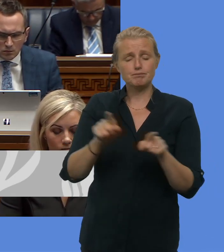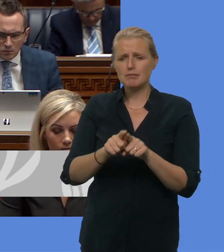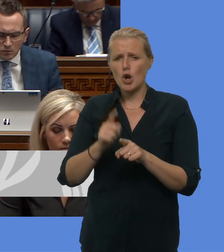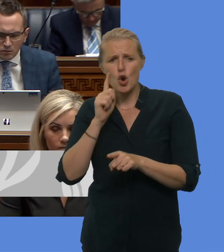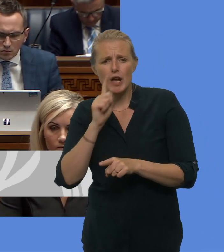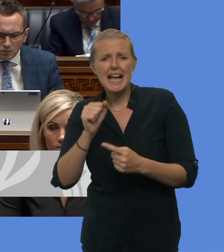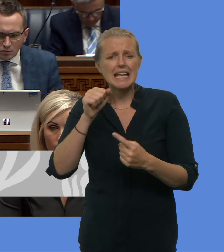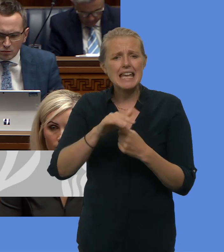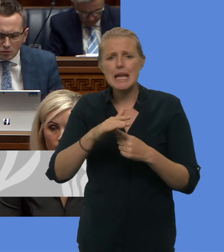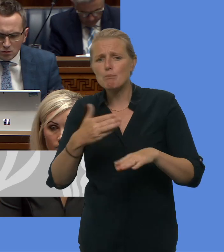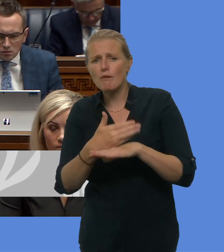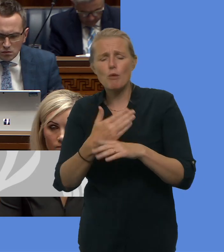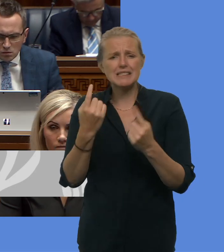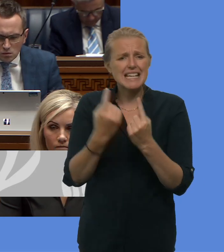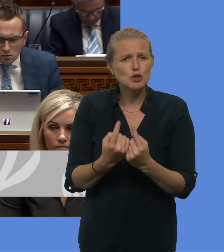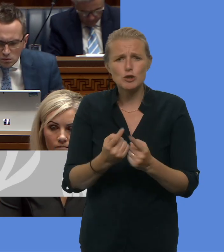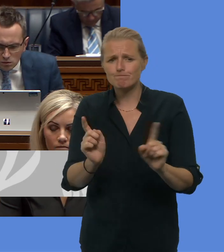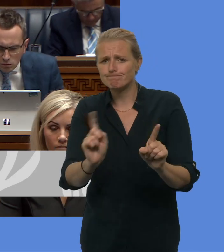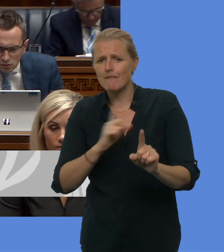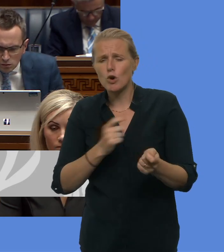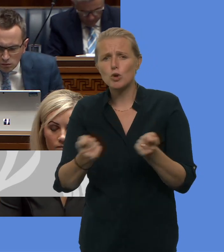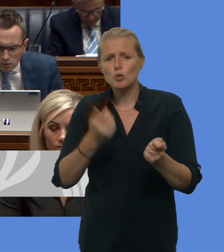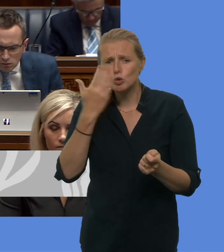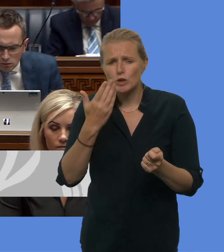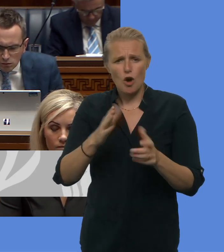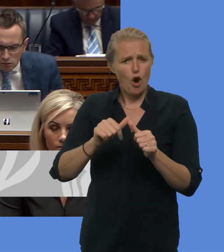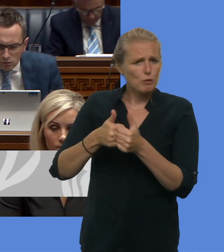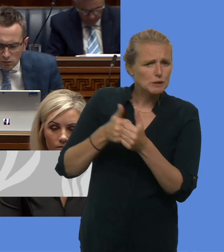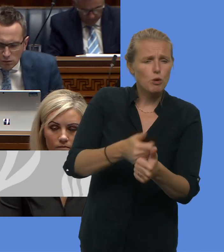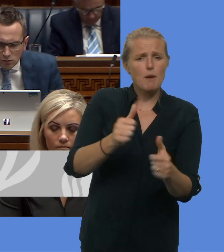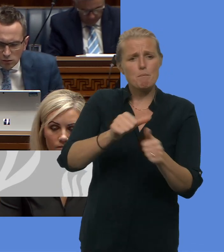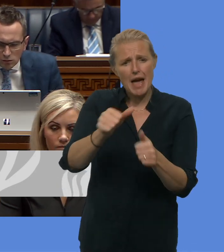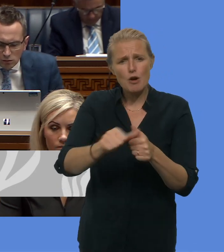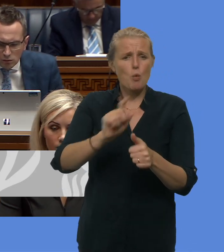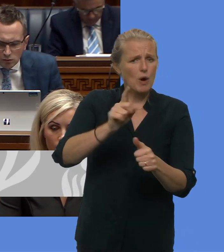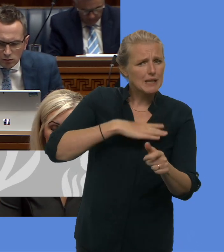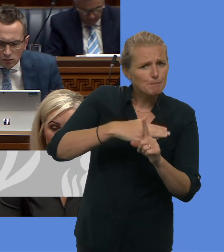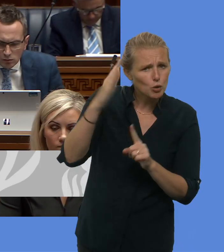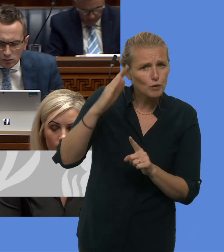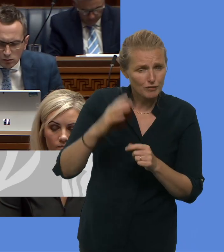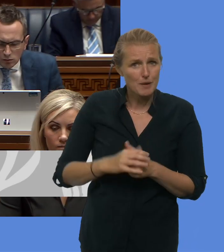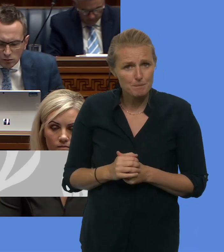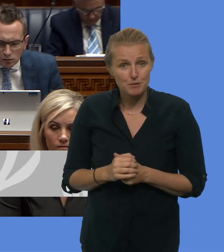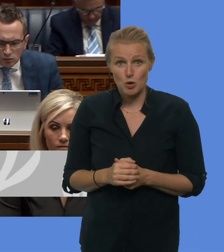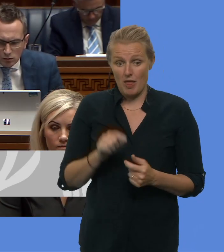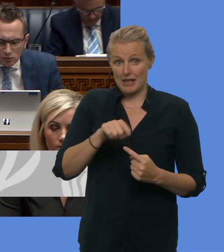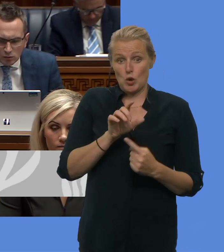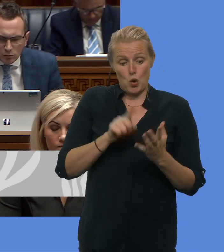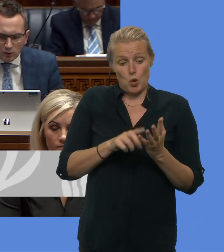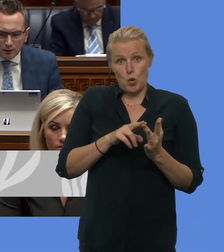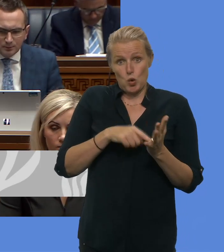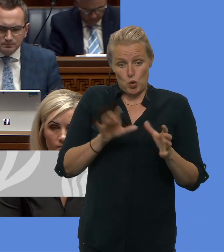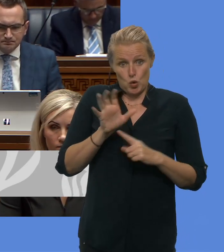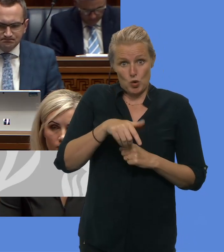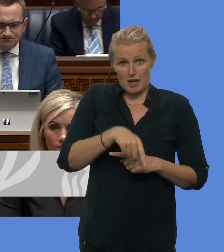issues and required improvements for controlled schools under the current model. So this is a welcome development, and it's